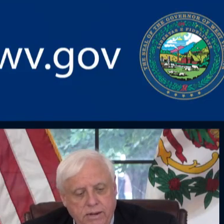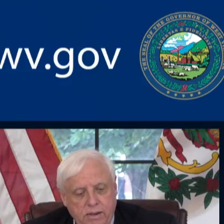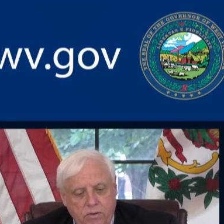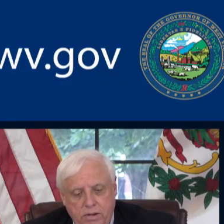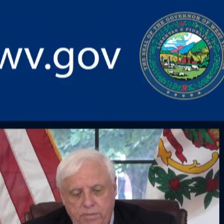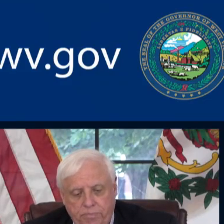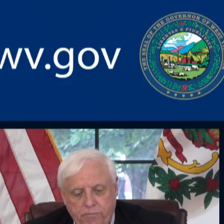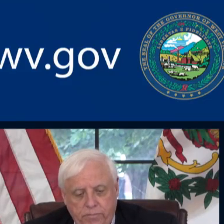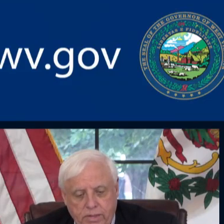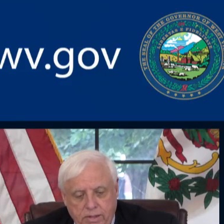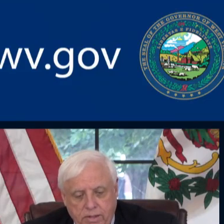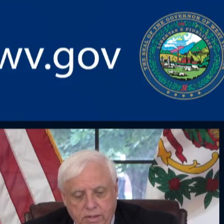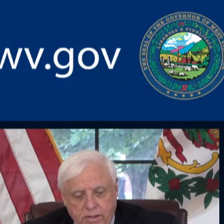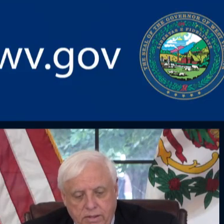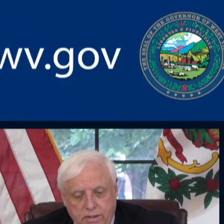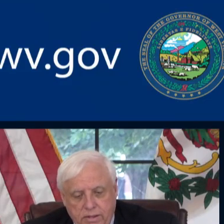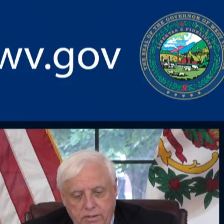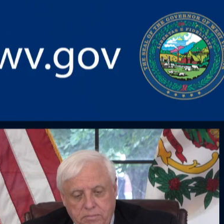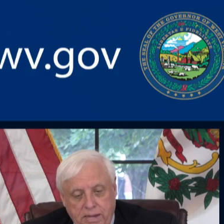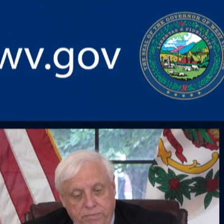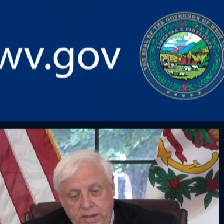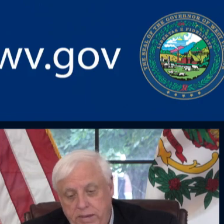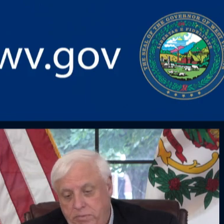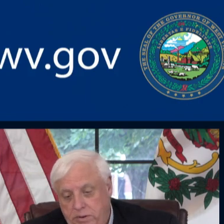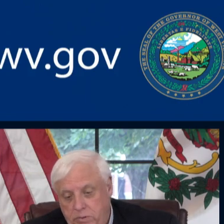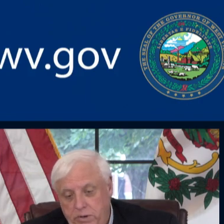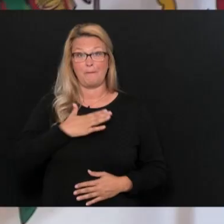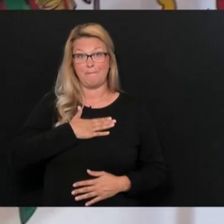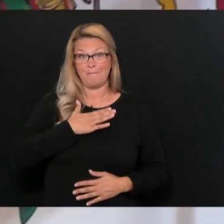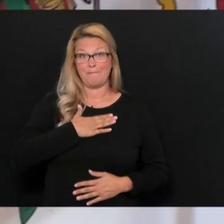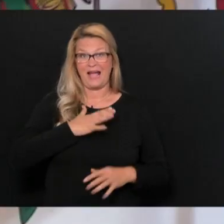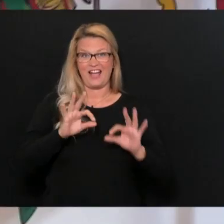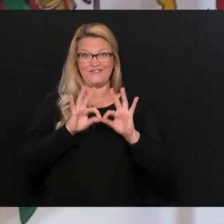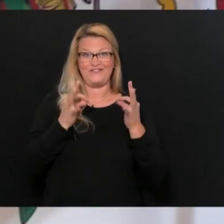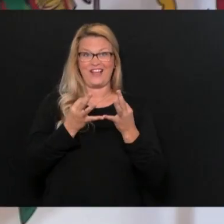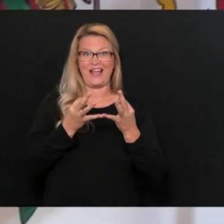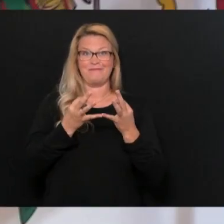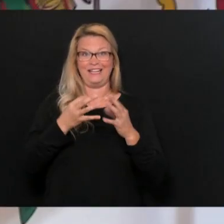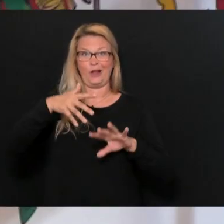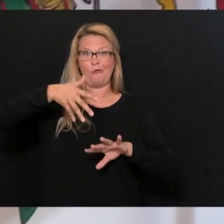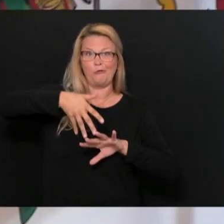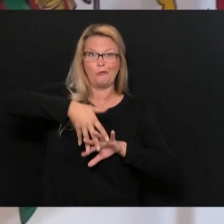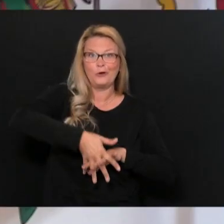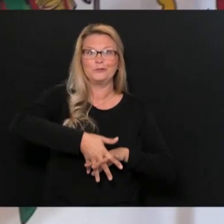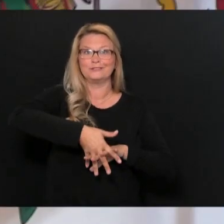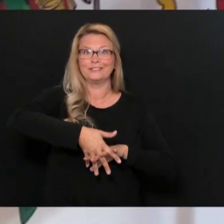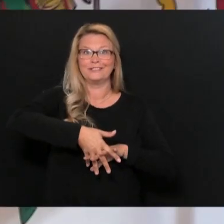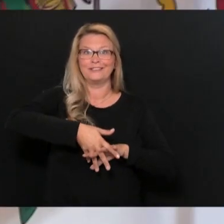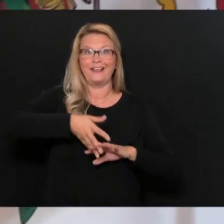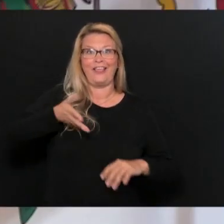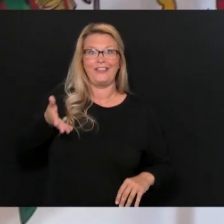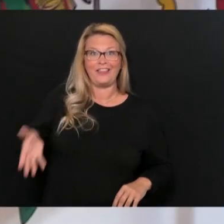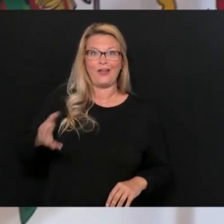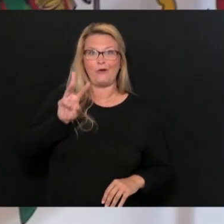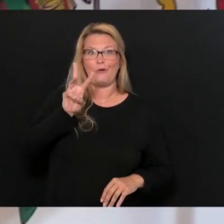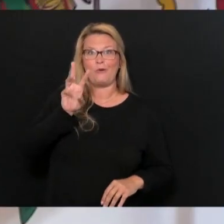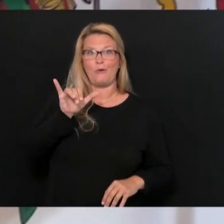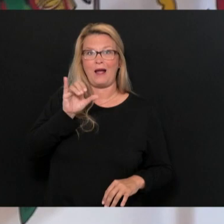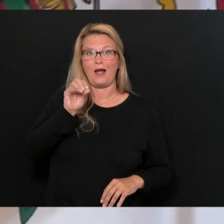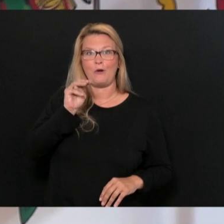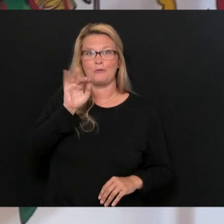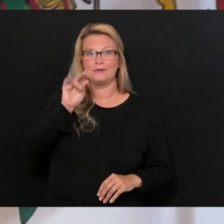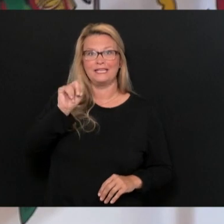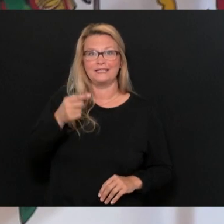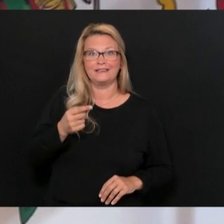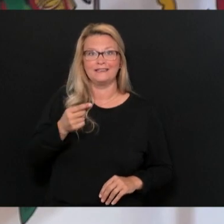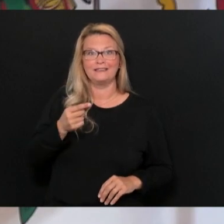You know, my family roots are in Wyoming County, and we just need more and